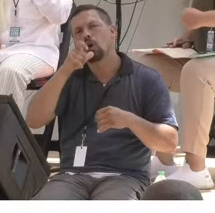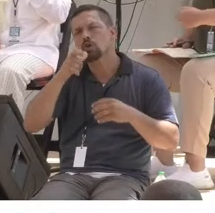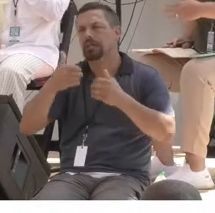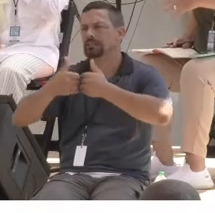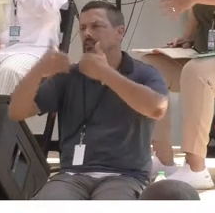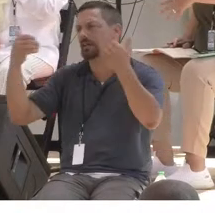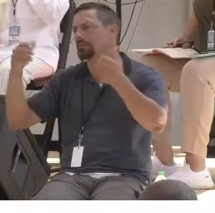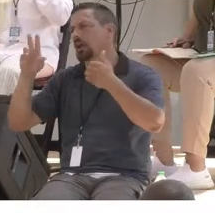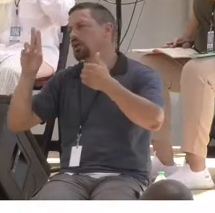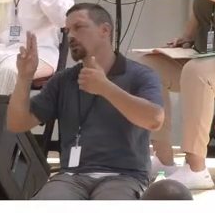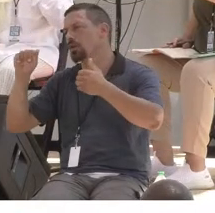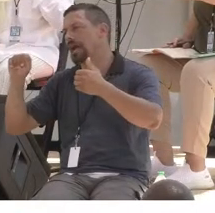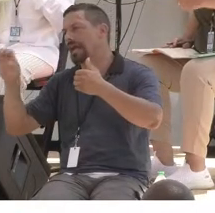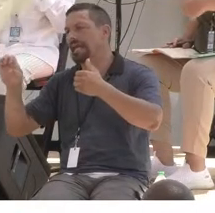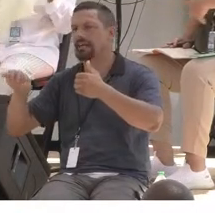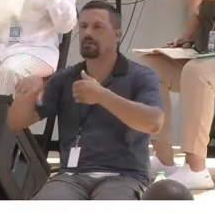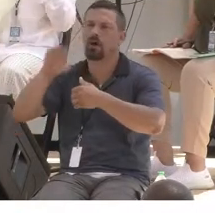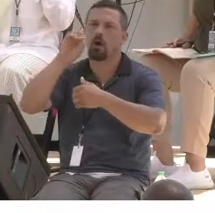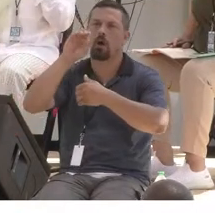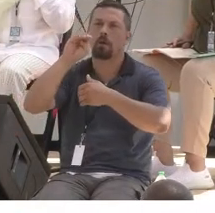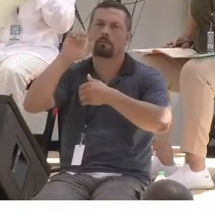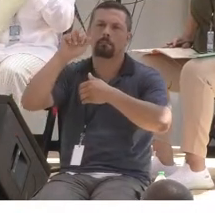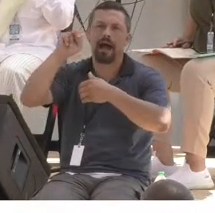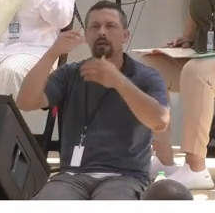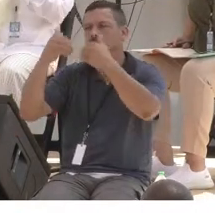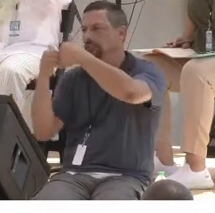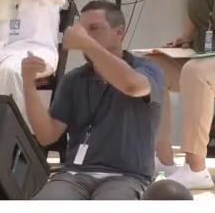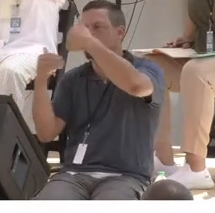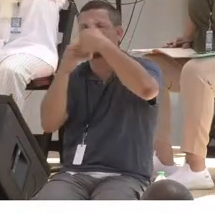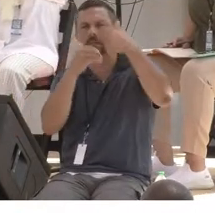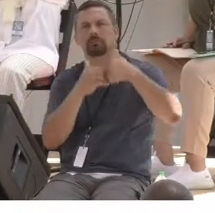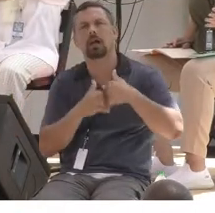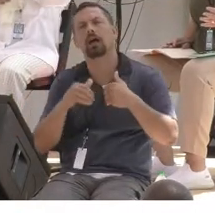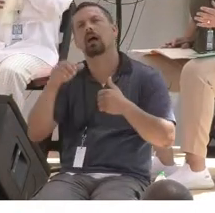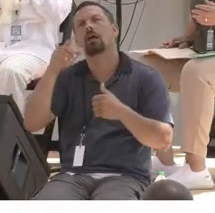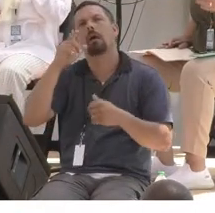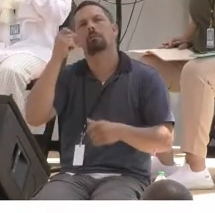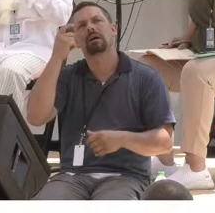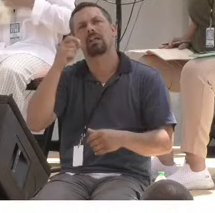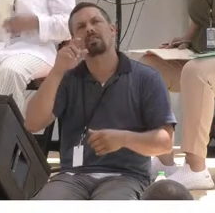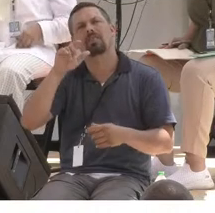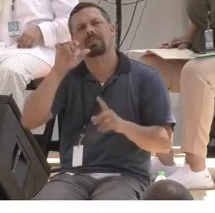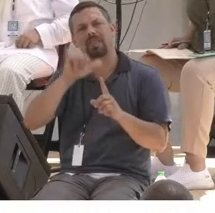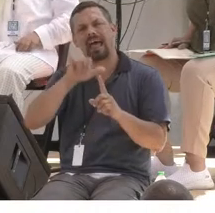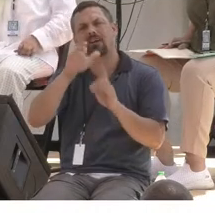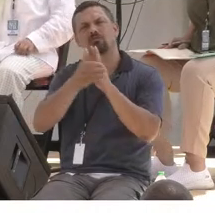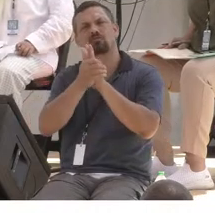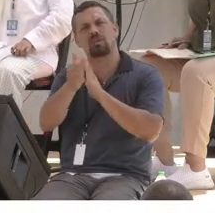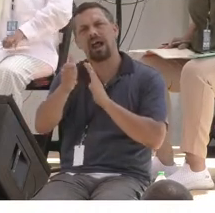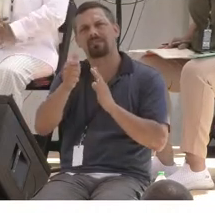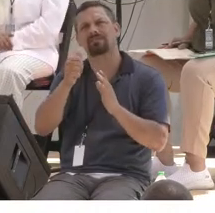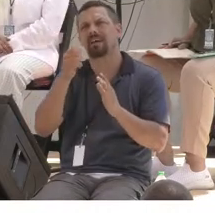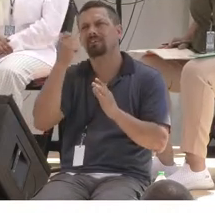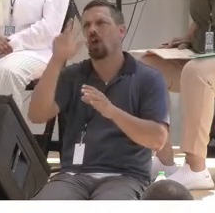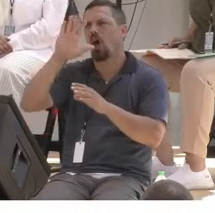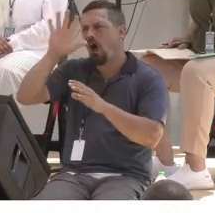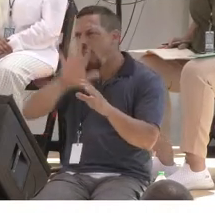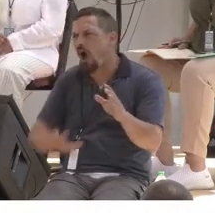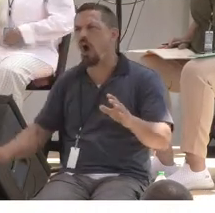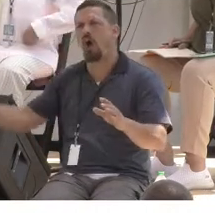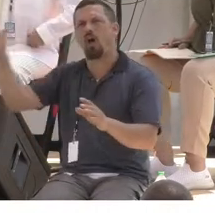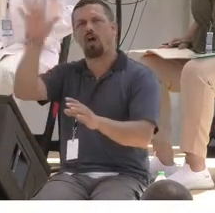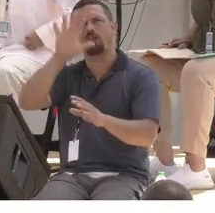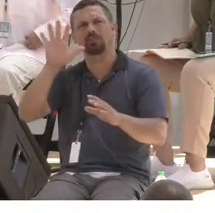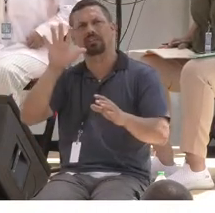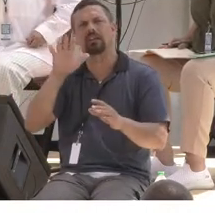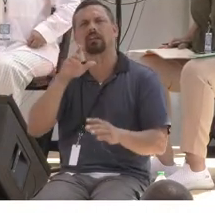from Oman, these crafts permeate across the whole of the Arabian Gulf. So over there you will be able to see telly,